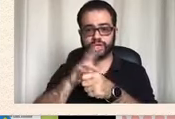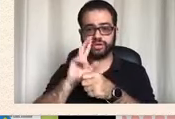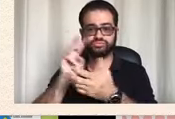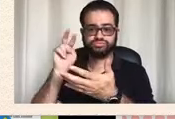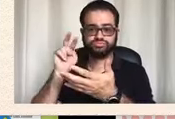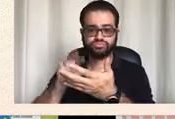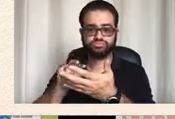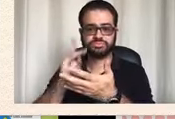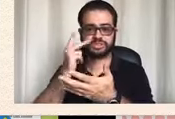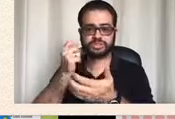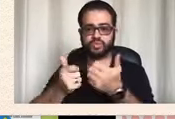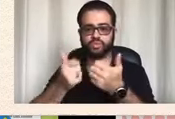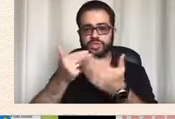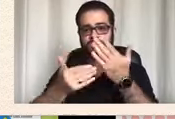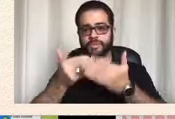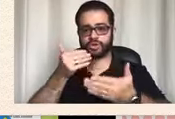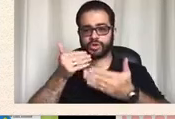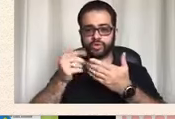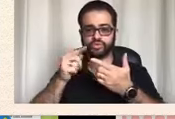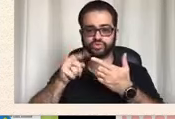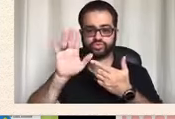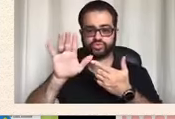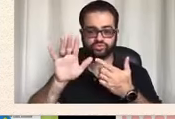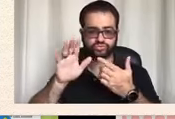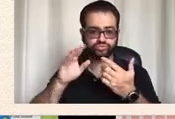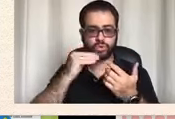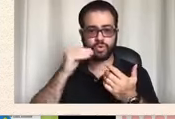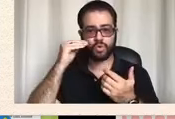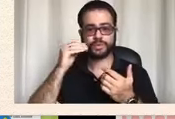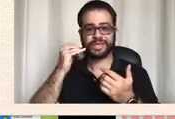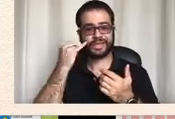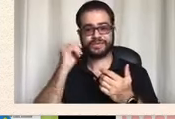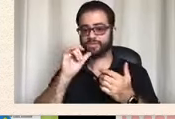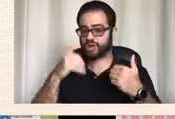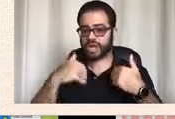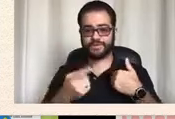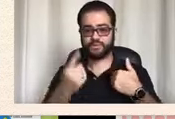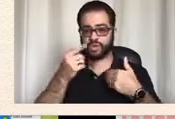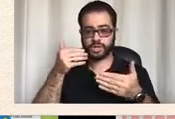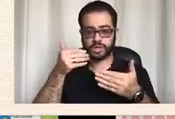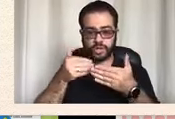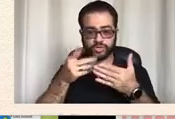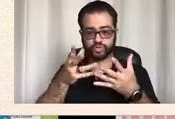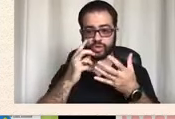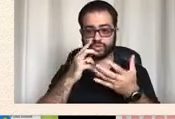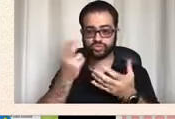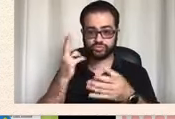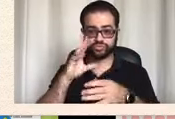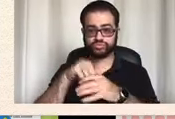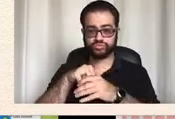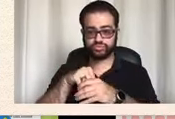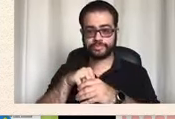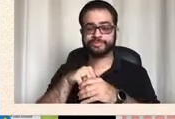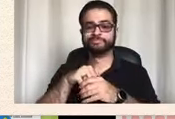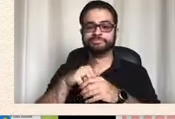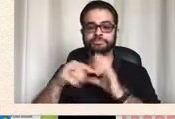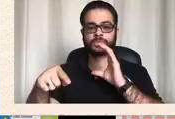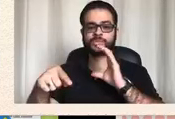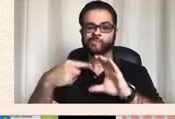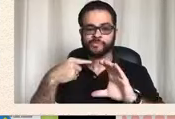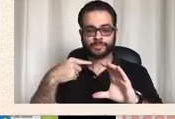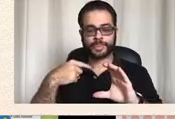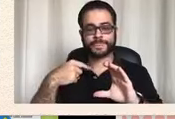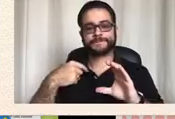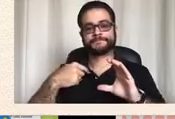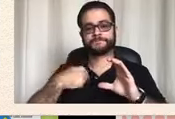you. If there isn't a group close to you and you want to get involved, email us and maybe we can help